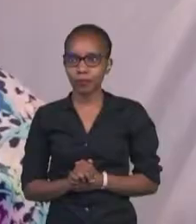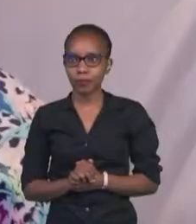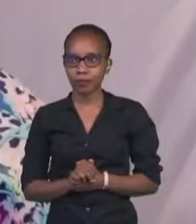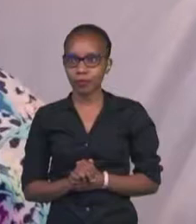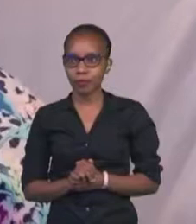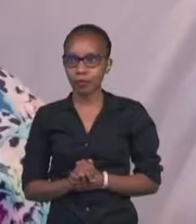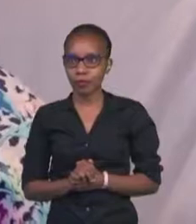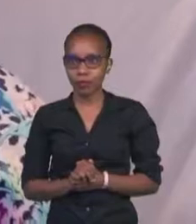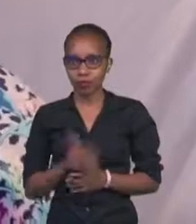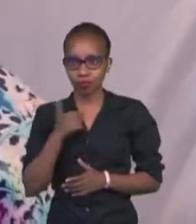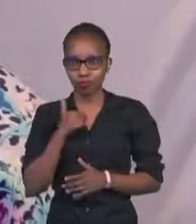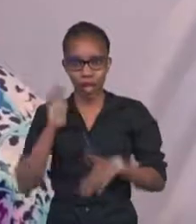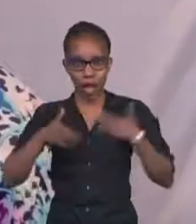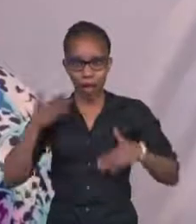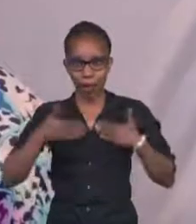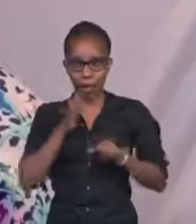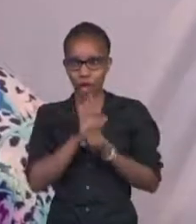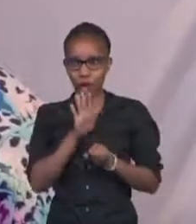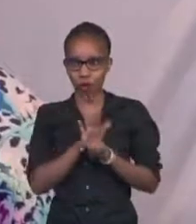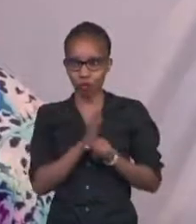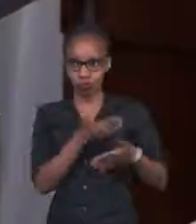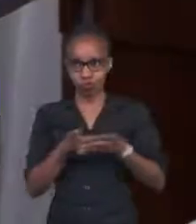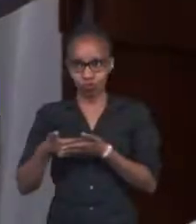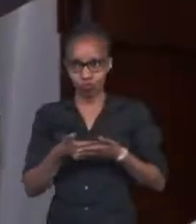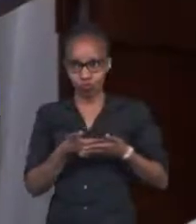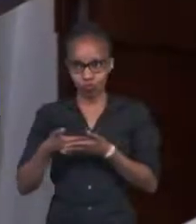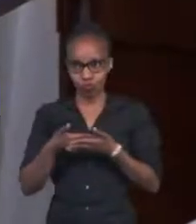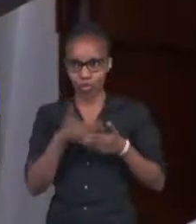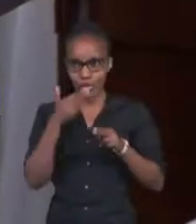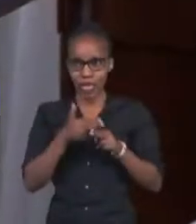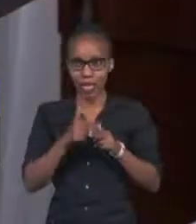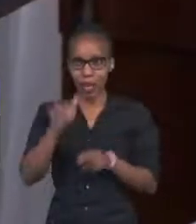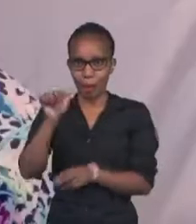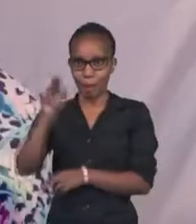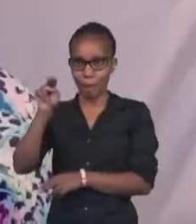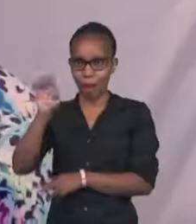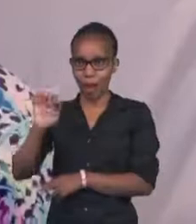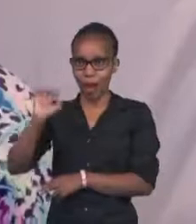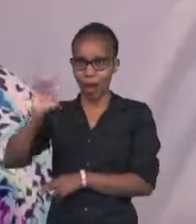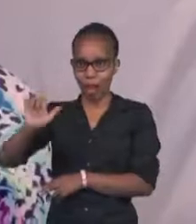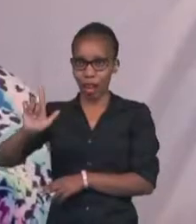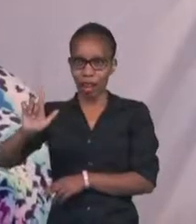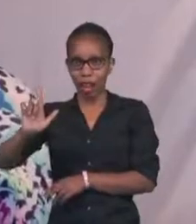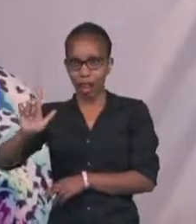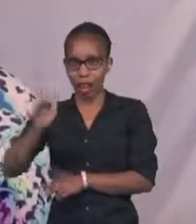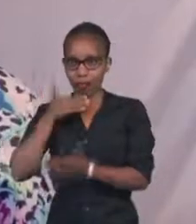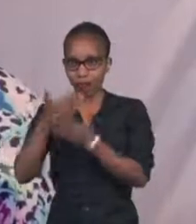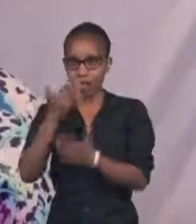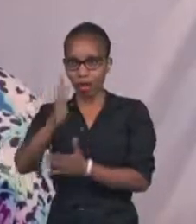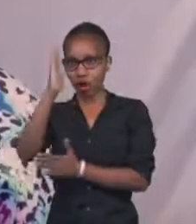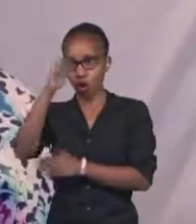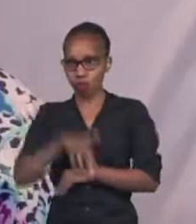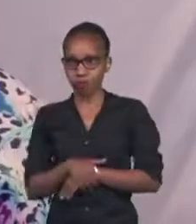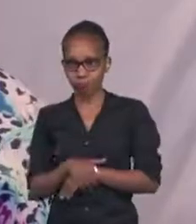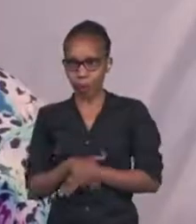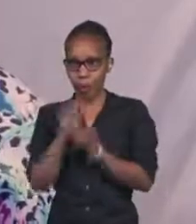Nimefurahi sana. Nimepata mtoto wangu anaitwa Anel, hata ndio huyo analia. Tunashukuru Mungu sana kwa